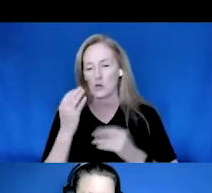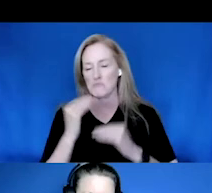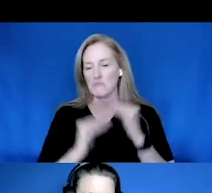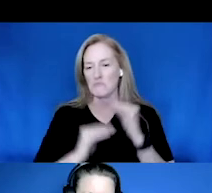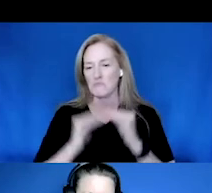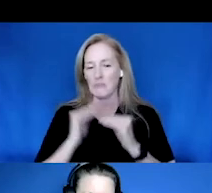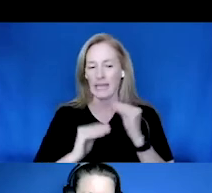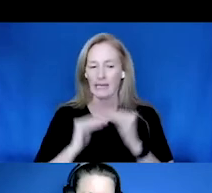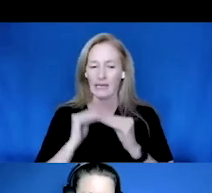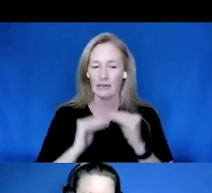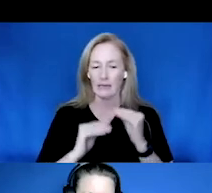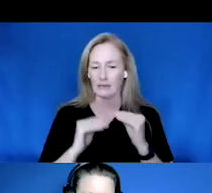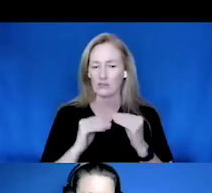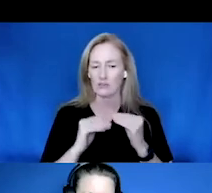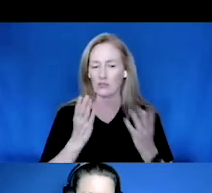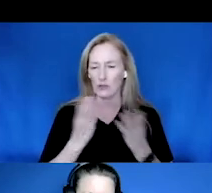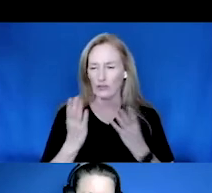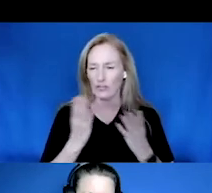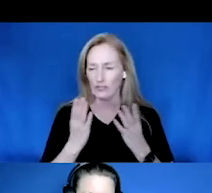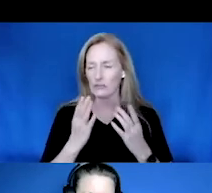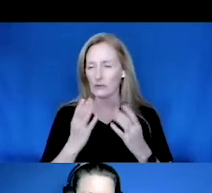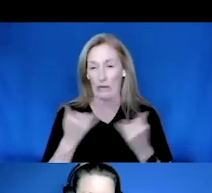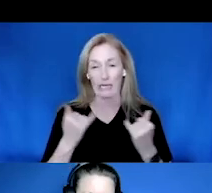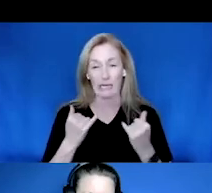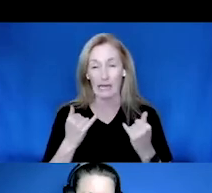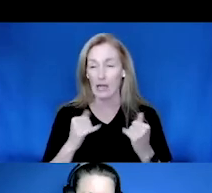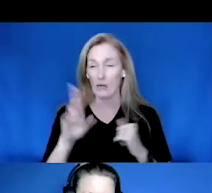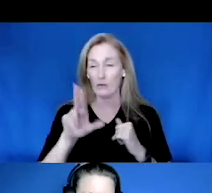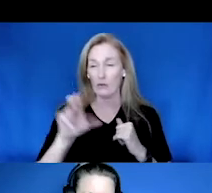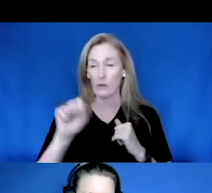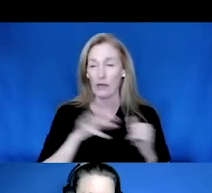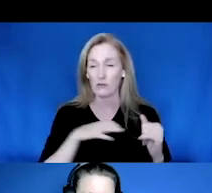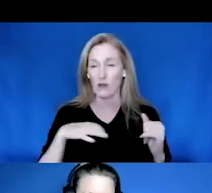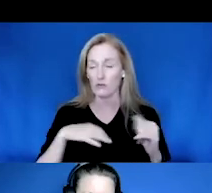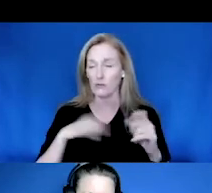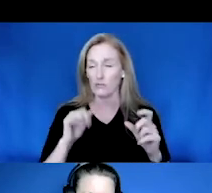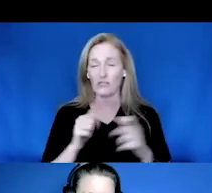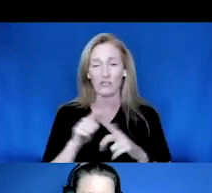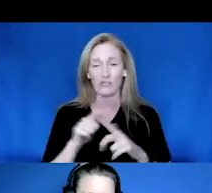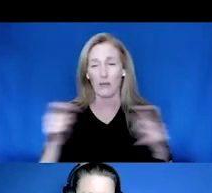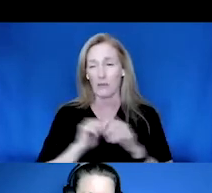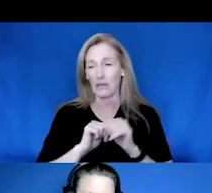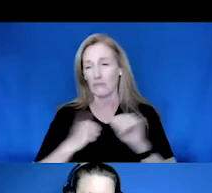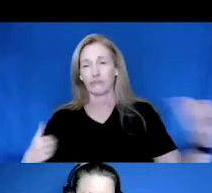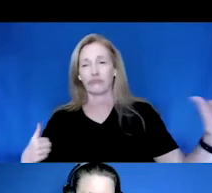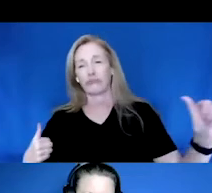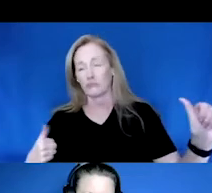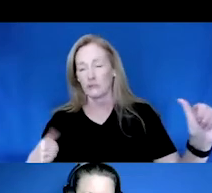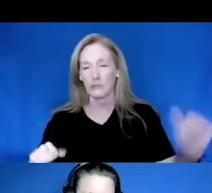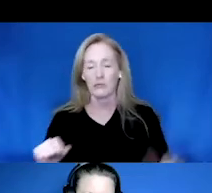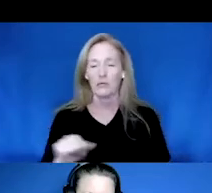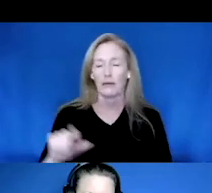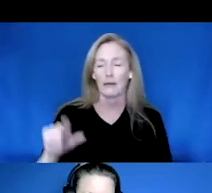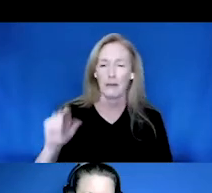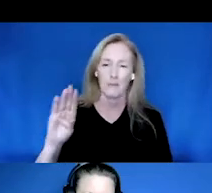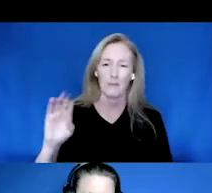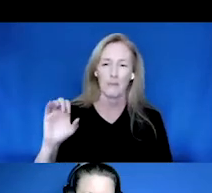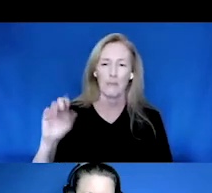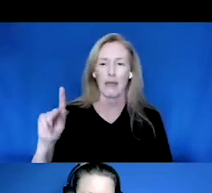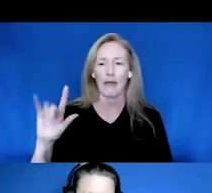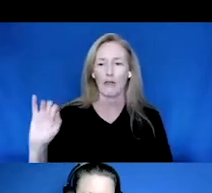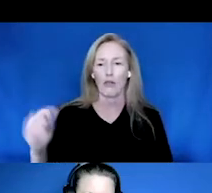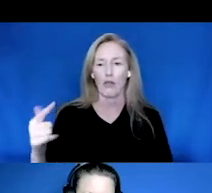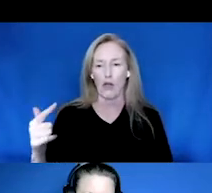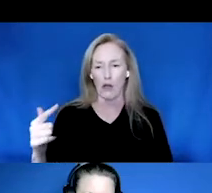huge backlog right now in the US Congress that I wanted to mention, just for maintenance